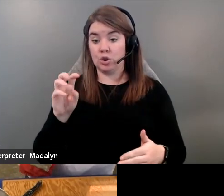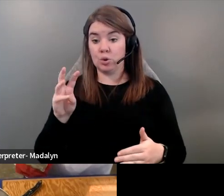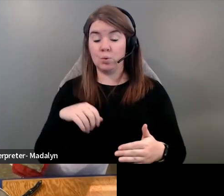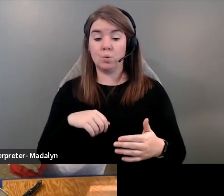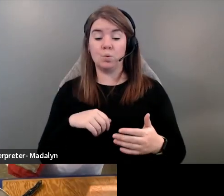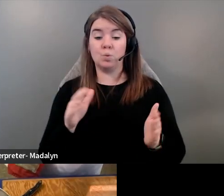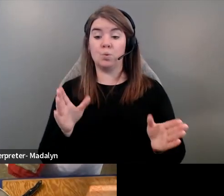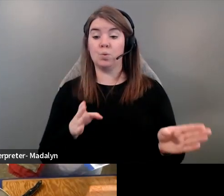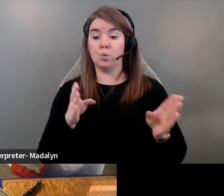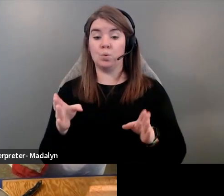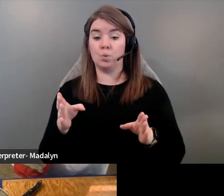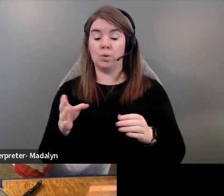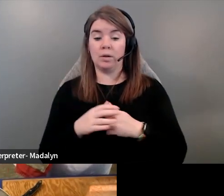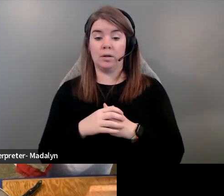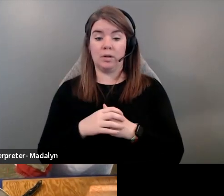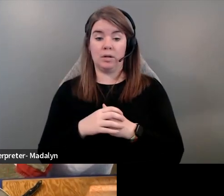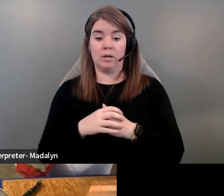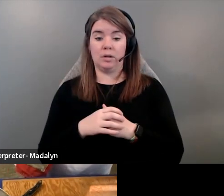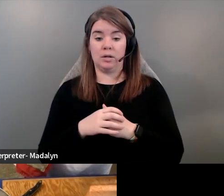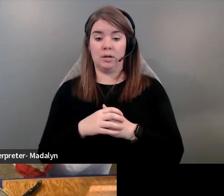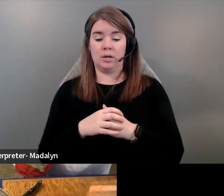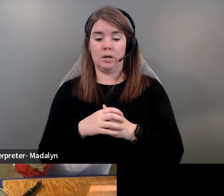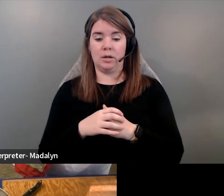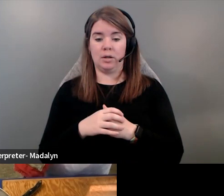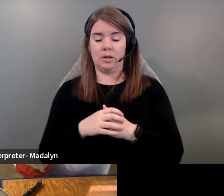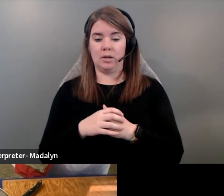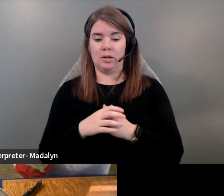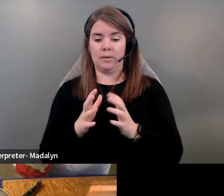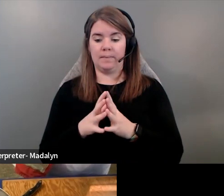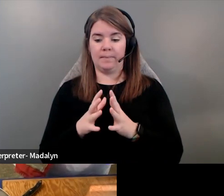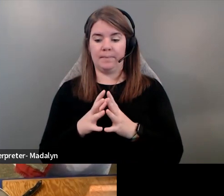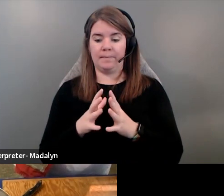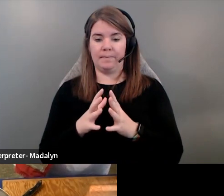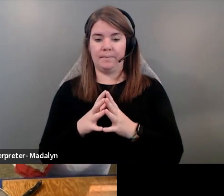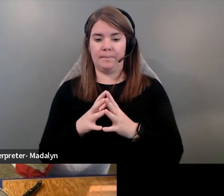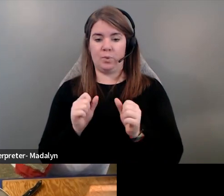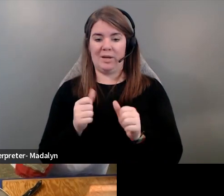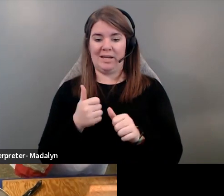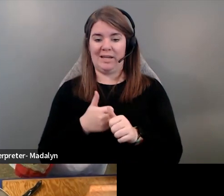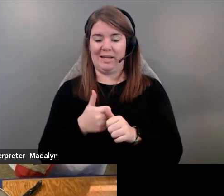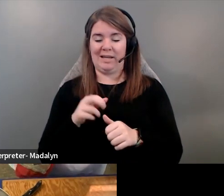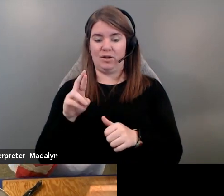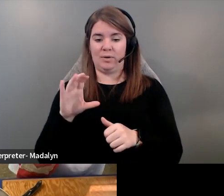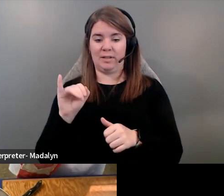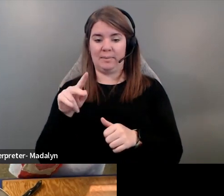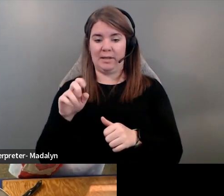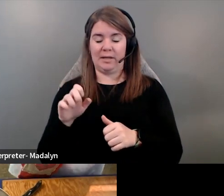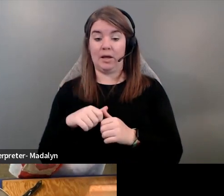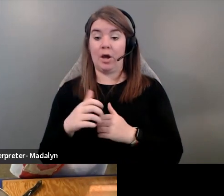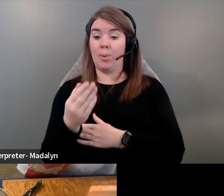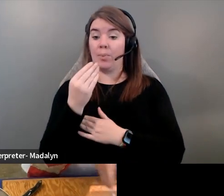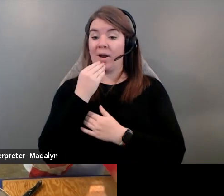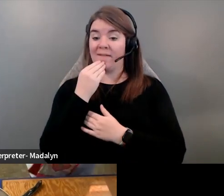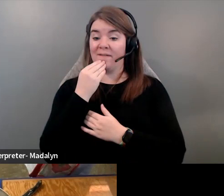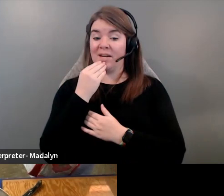We can go through the recipes in this one by one. The breakfast burritos, it's all kind of the same